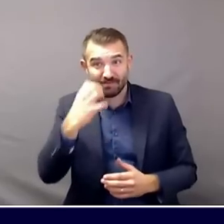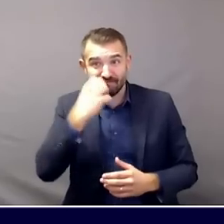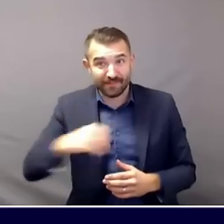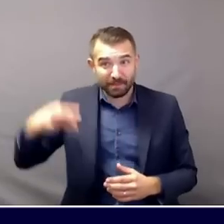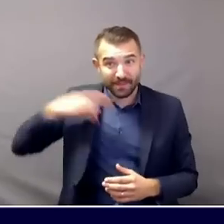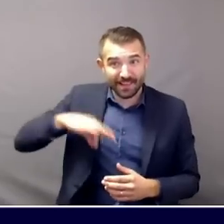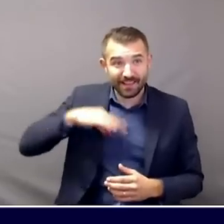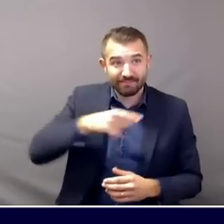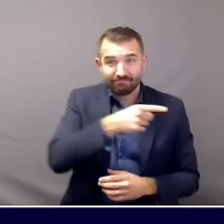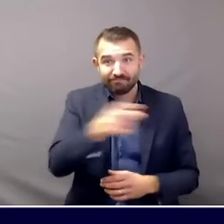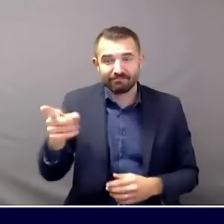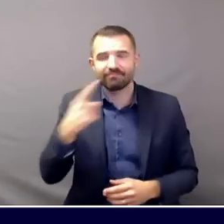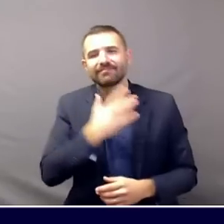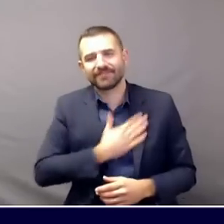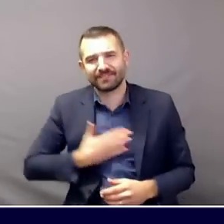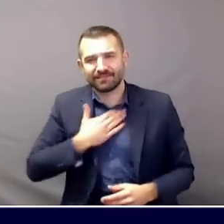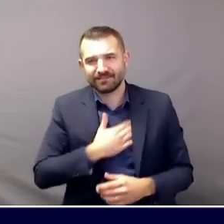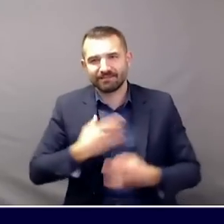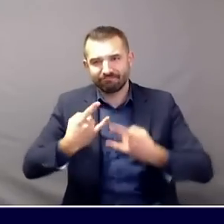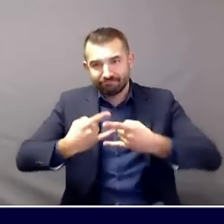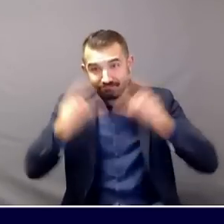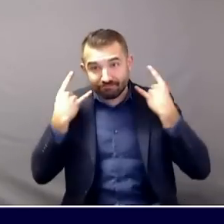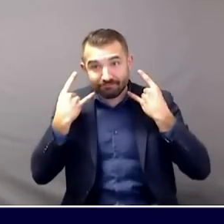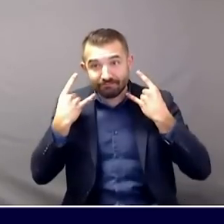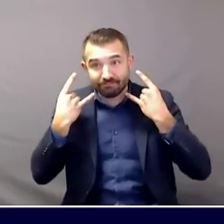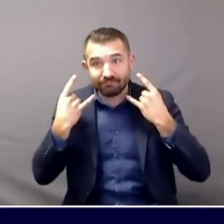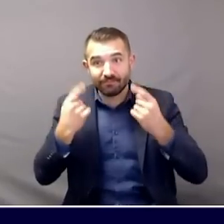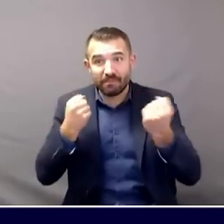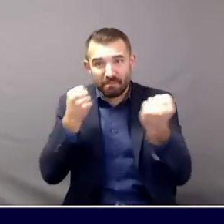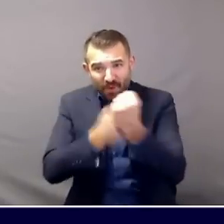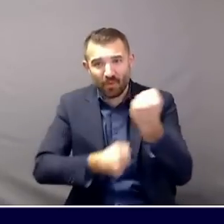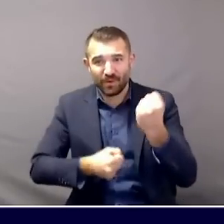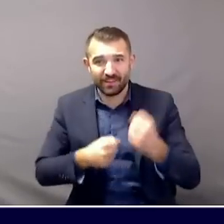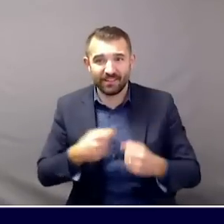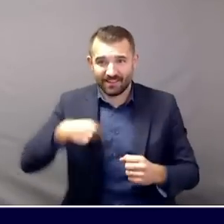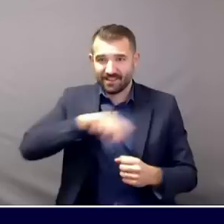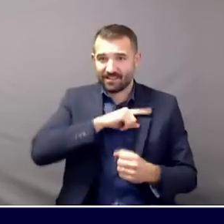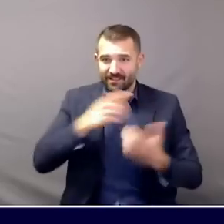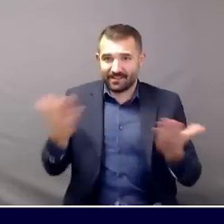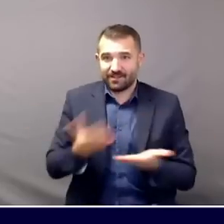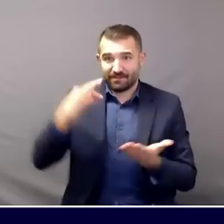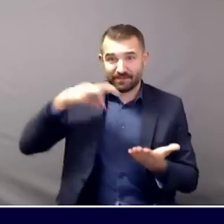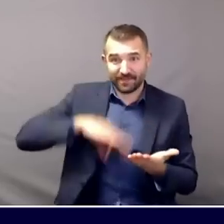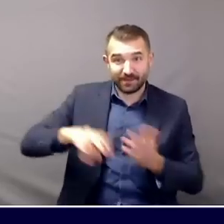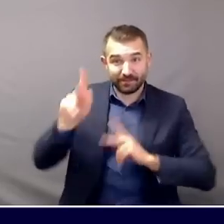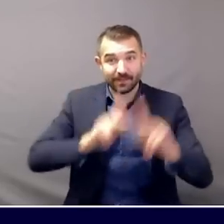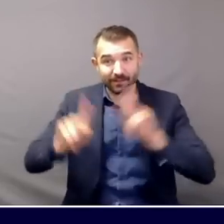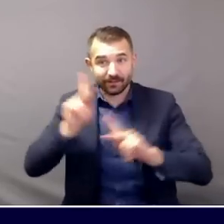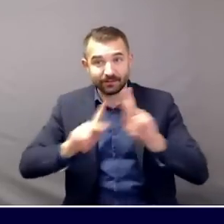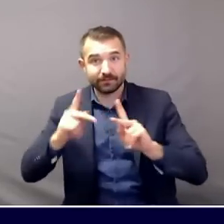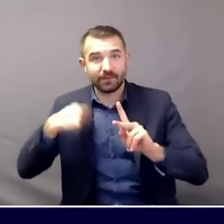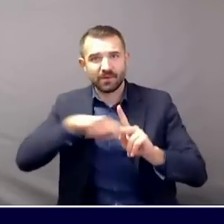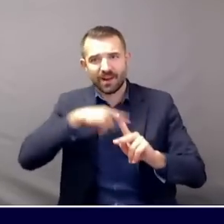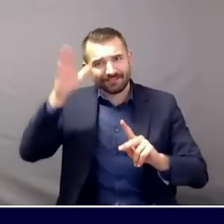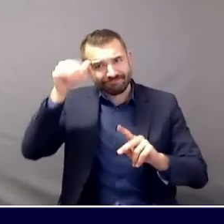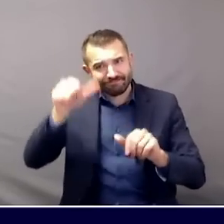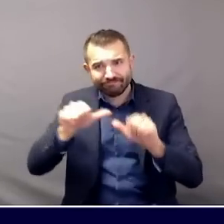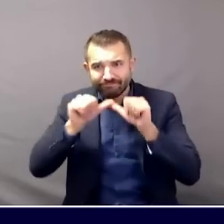patriots do. It's what Maine people do. So bunker down, hunker in, buckle